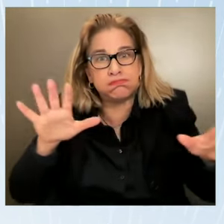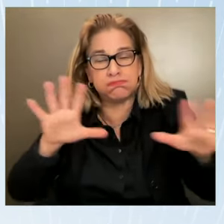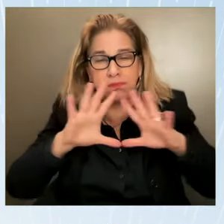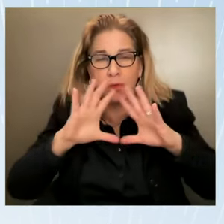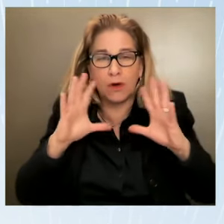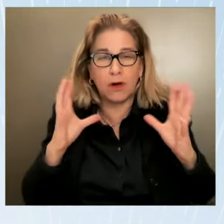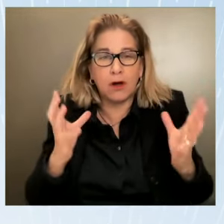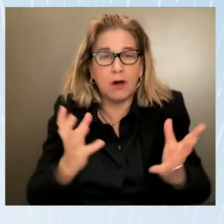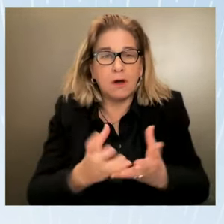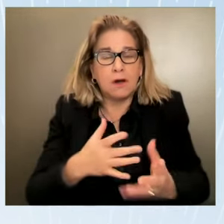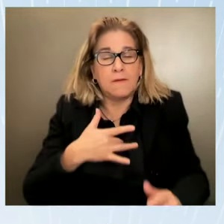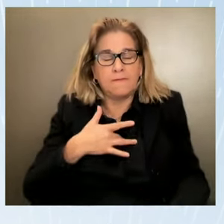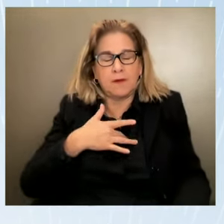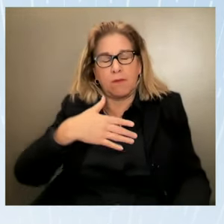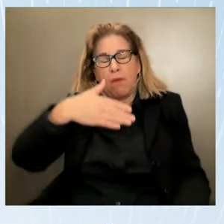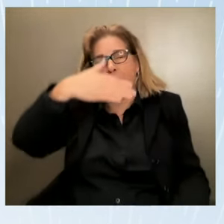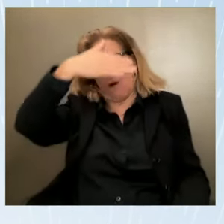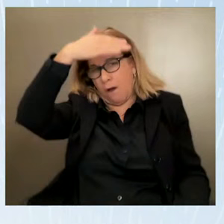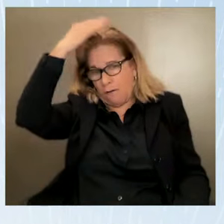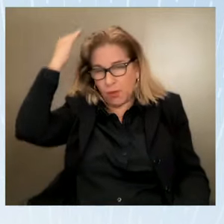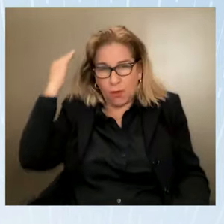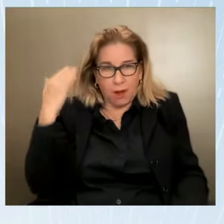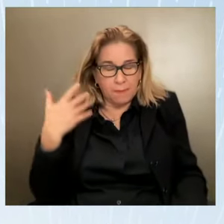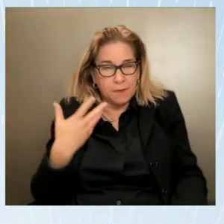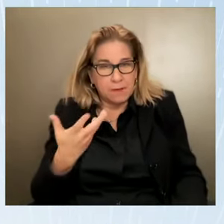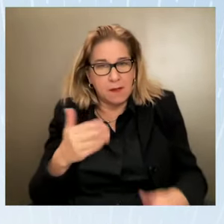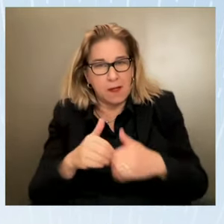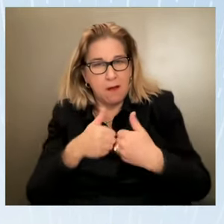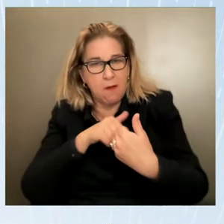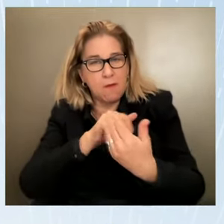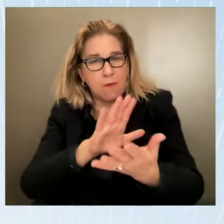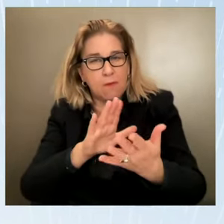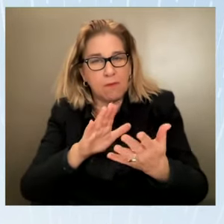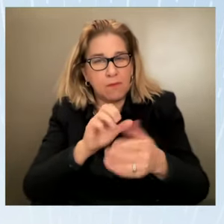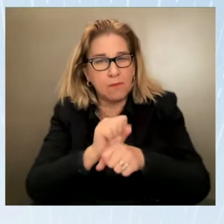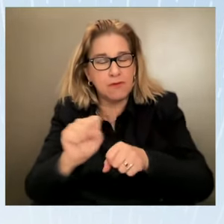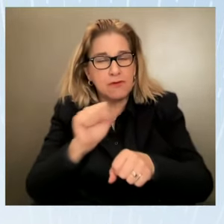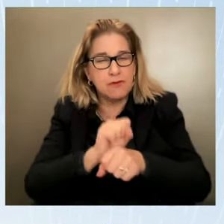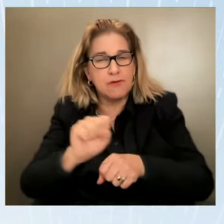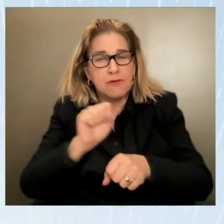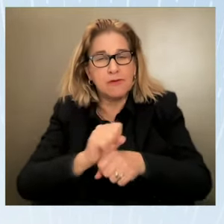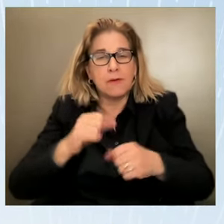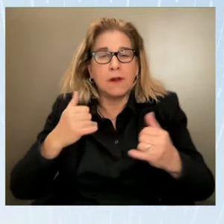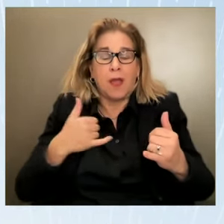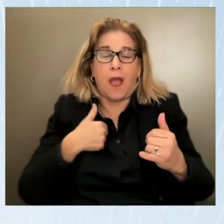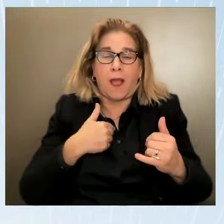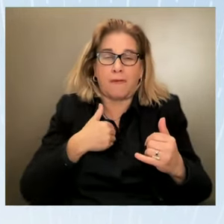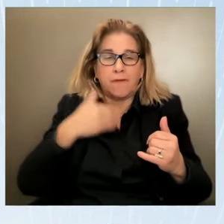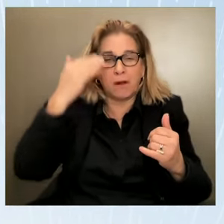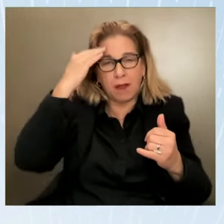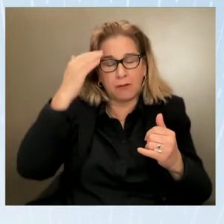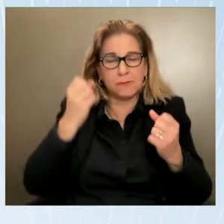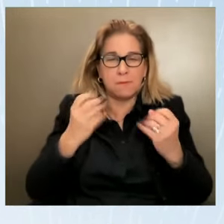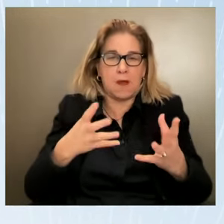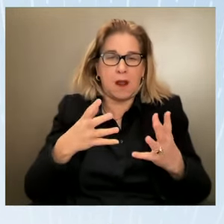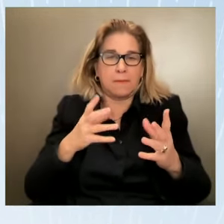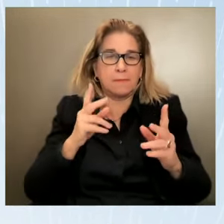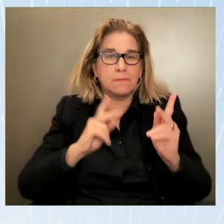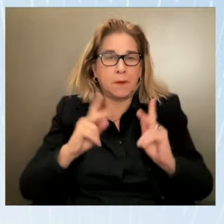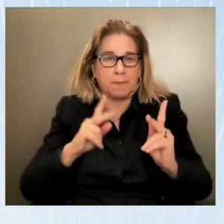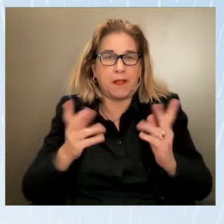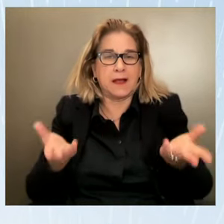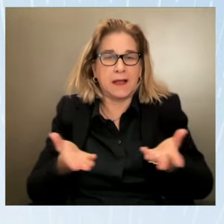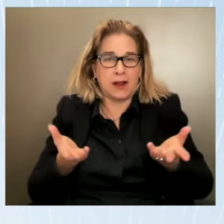take on. But our work is guided by the knowledge that there are a number of approaches and steps that have been demonstrated to concretely